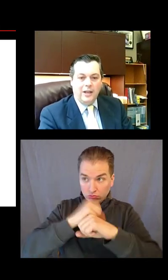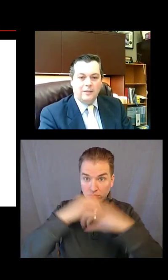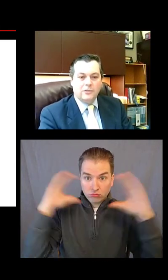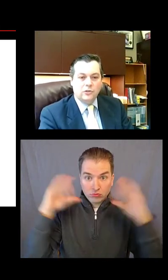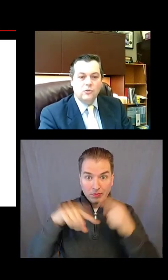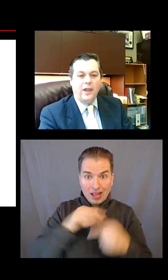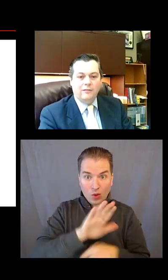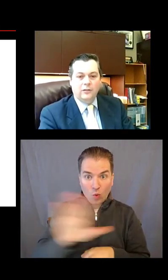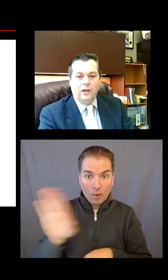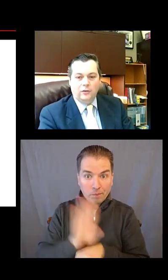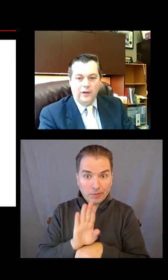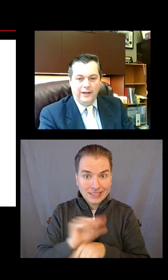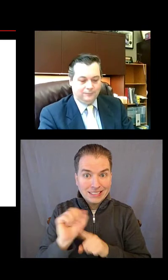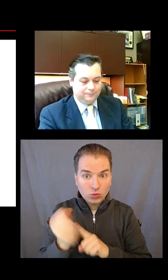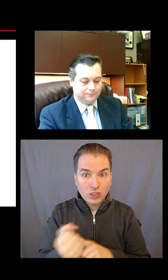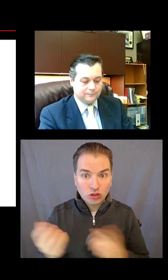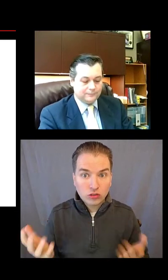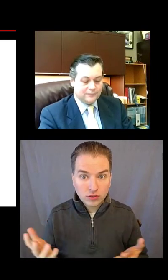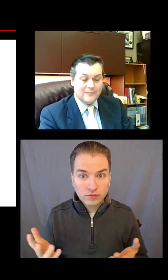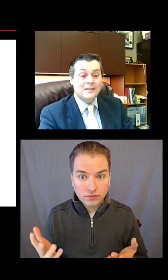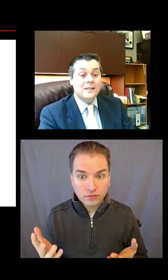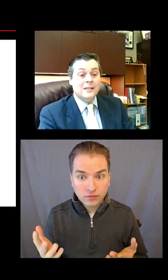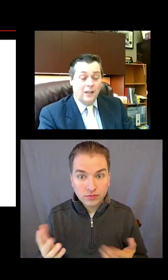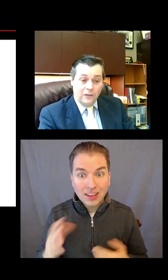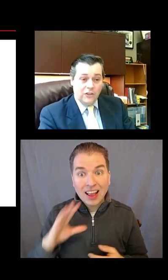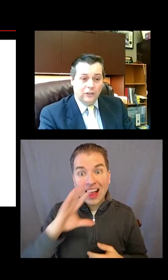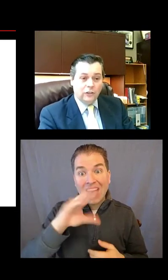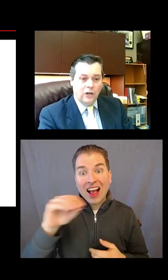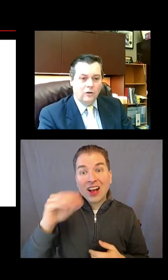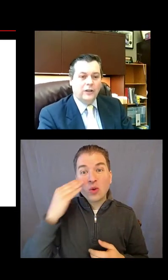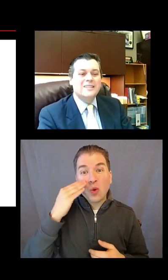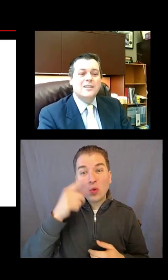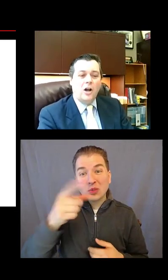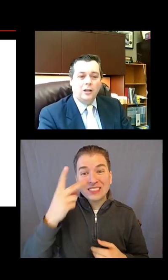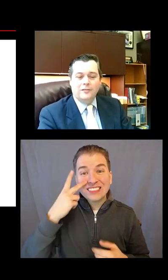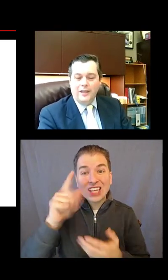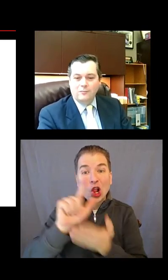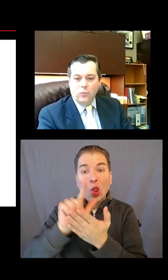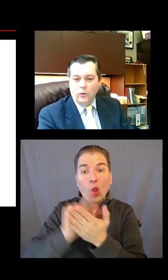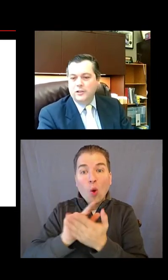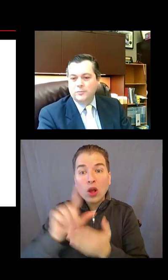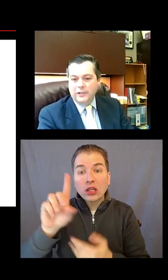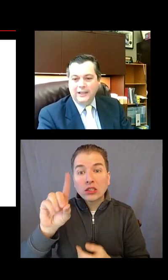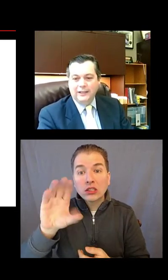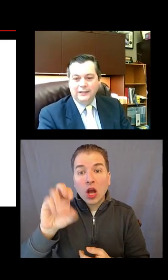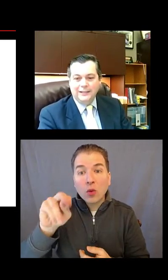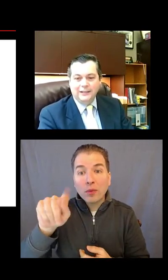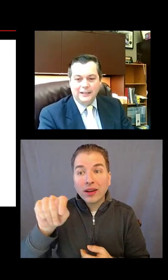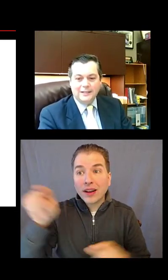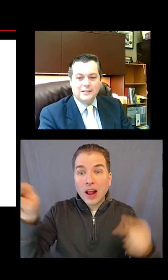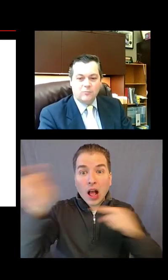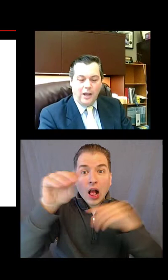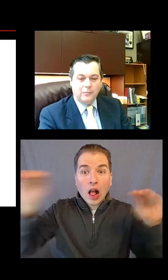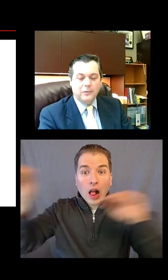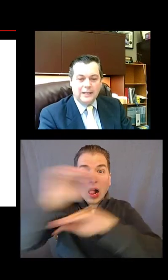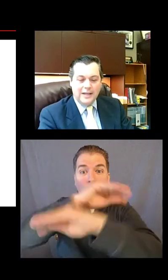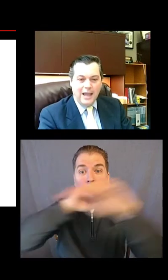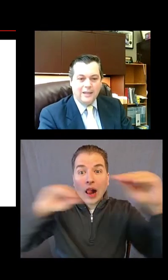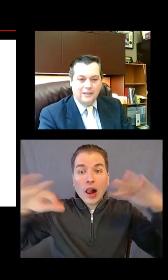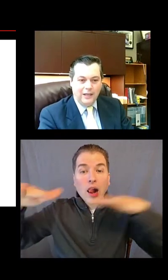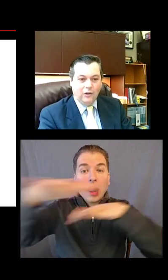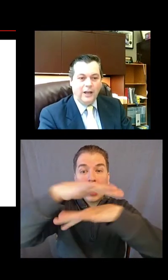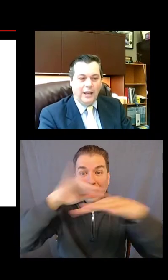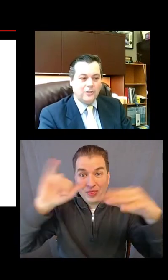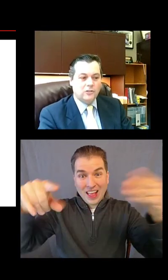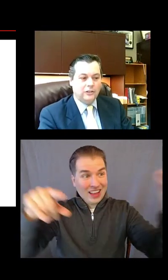that perhaps you haven't already. The other thing to know is that all of that boilerplate and legalese is probably